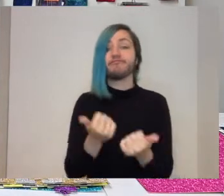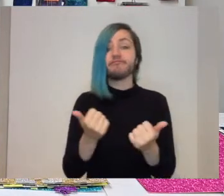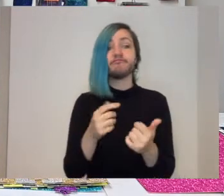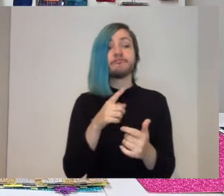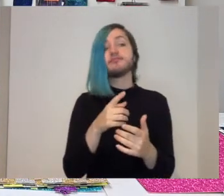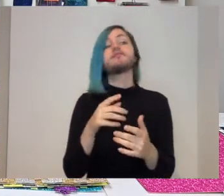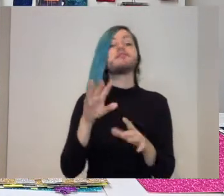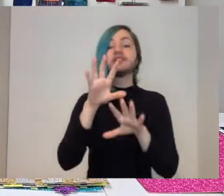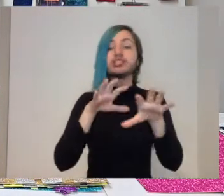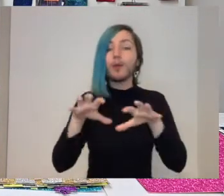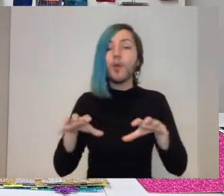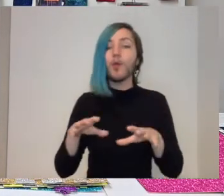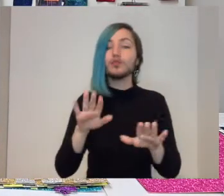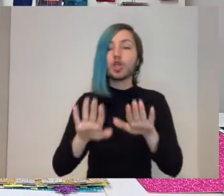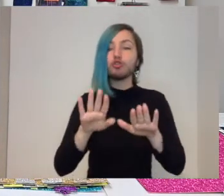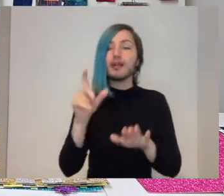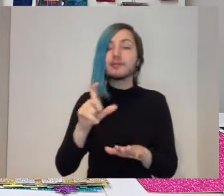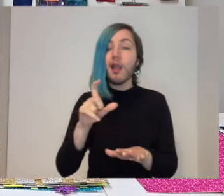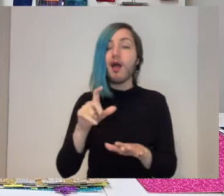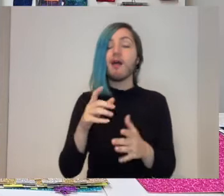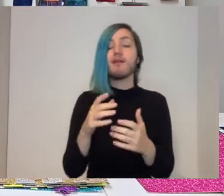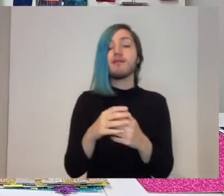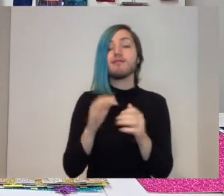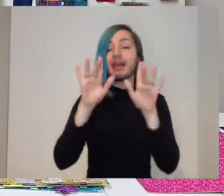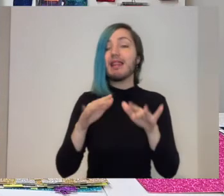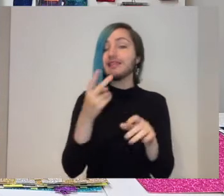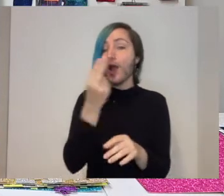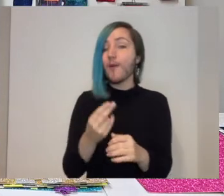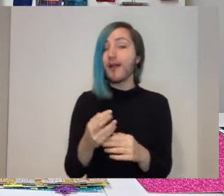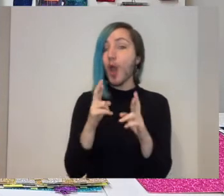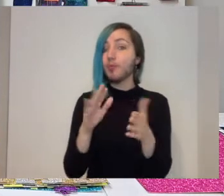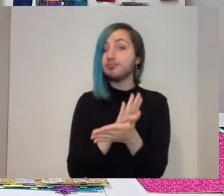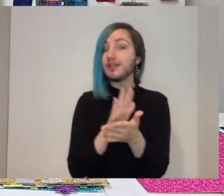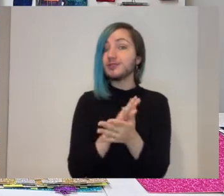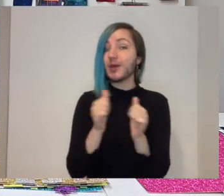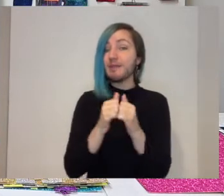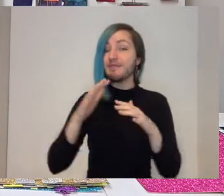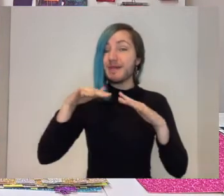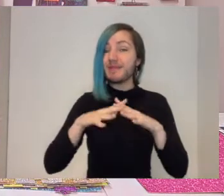glitter artwork. Yeah, I hope you enjoy playing around in paper weaving.